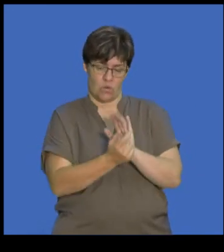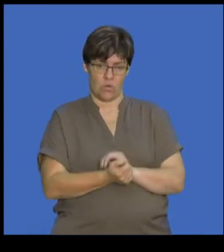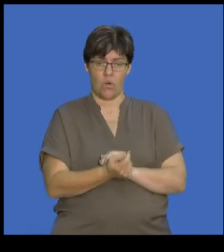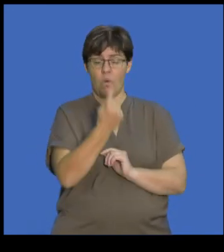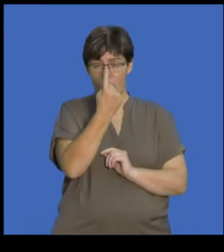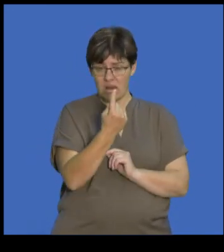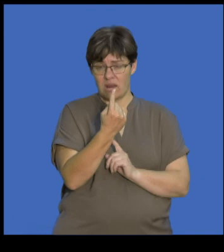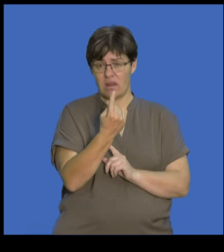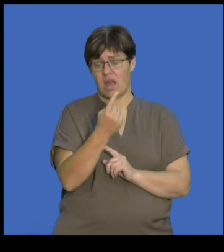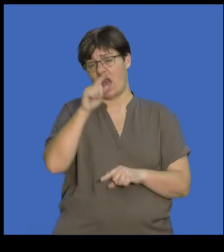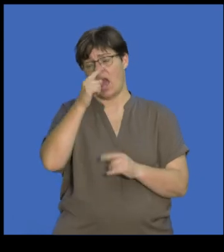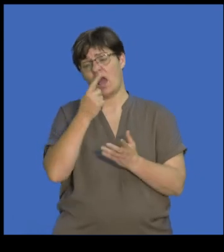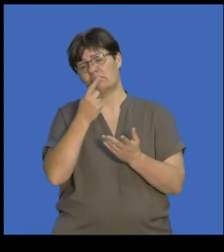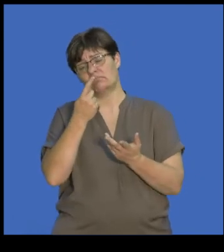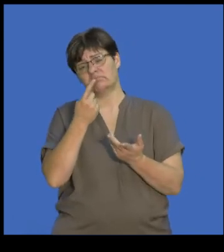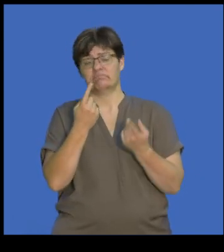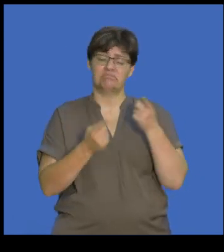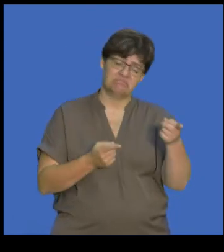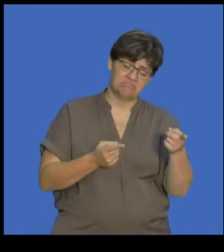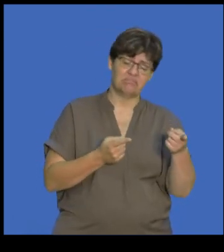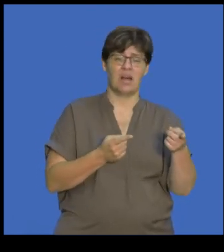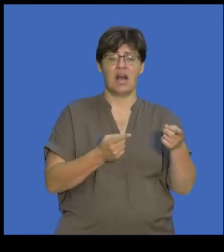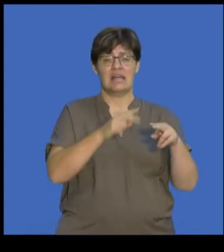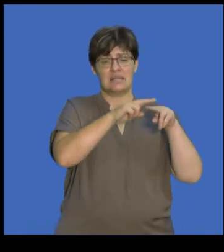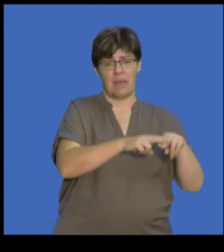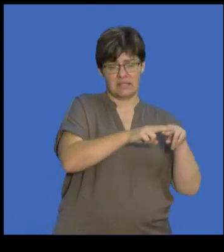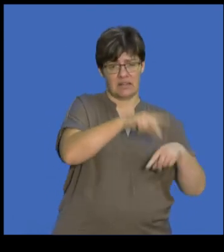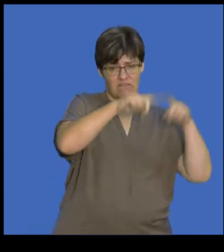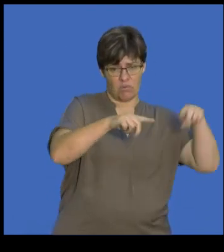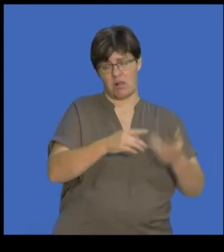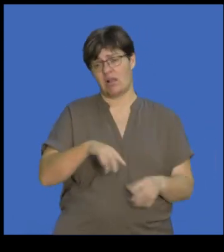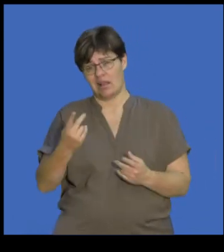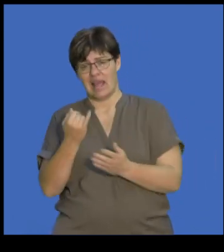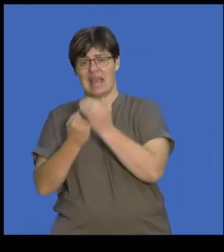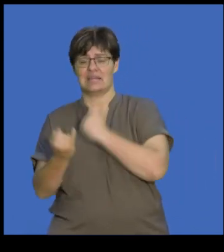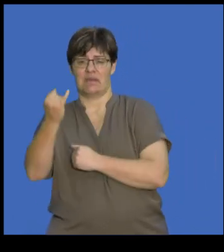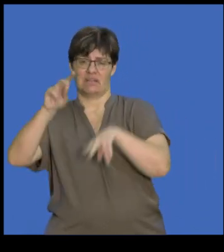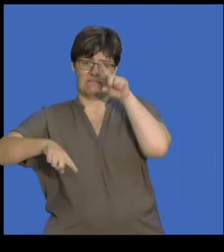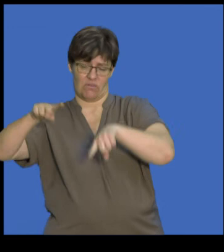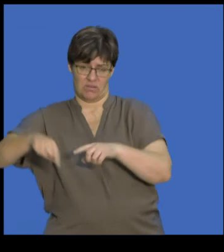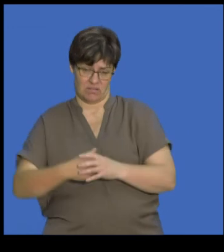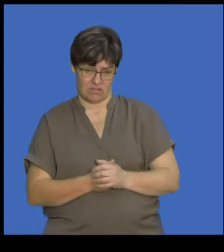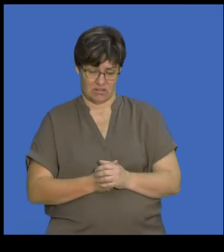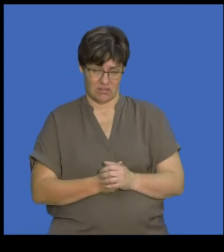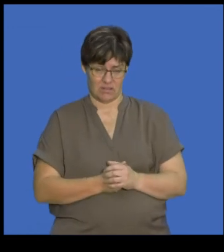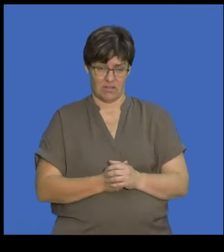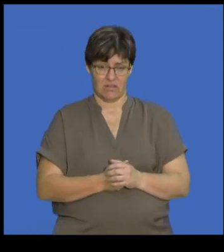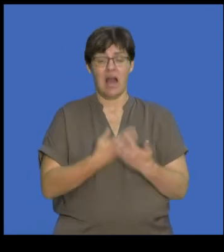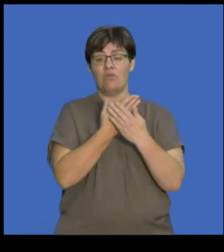one is a dependent variable, depending on how you actually do that. And then we said as long as the resistance